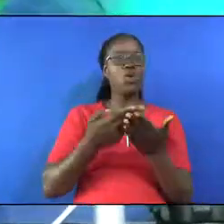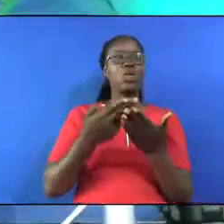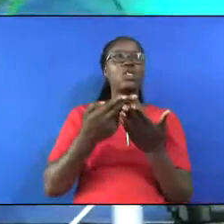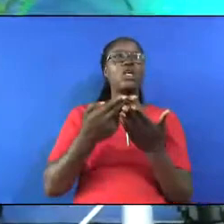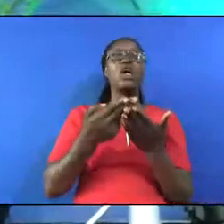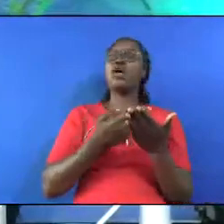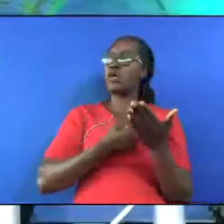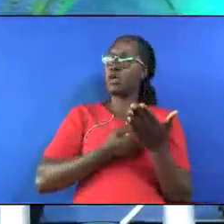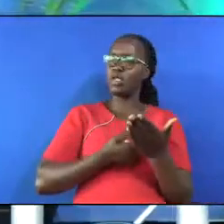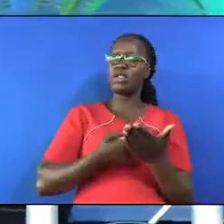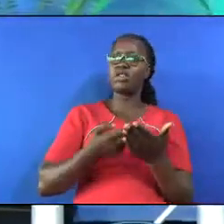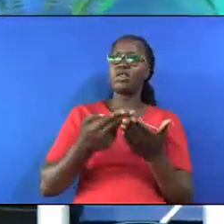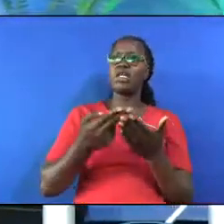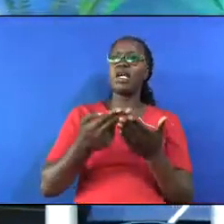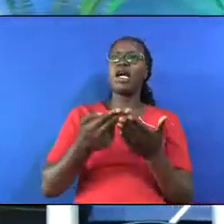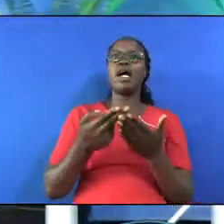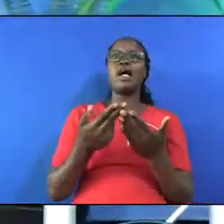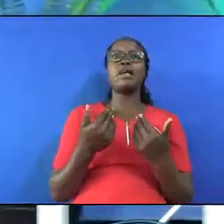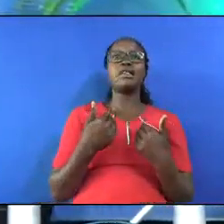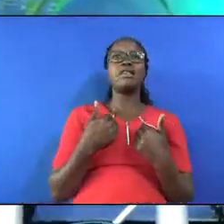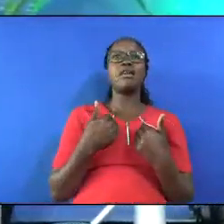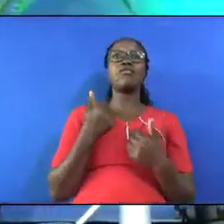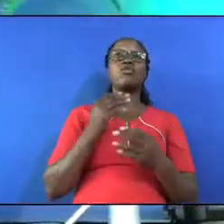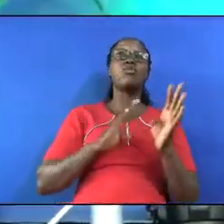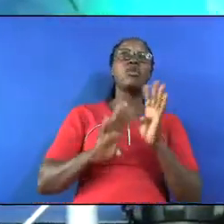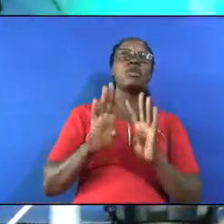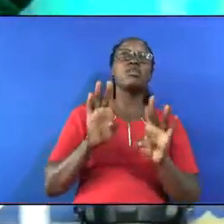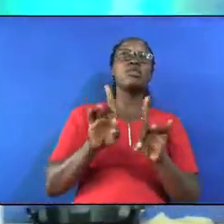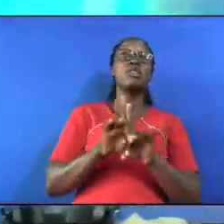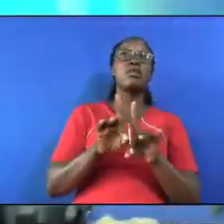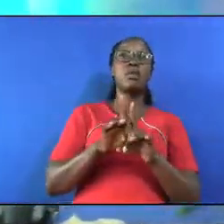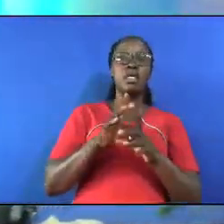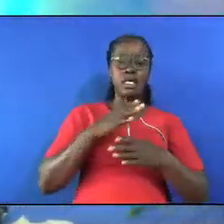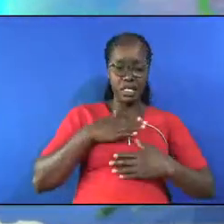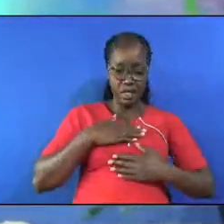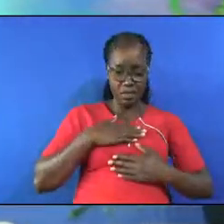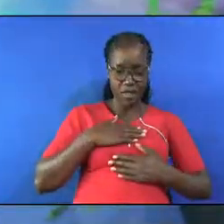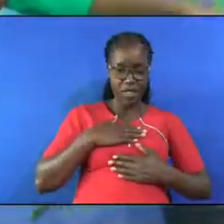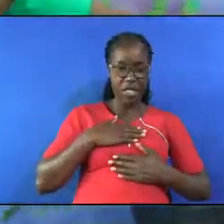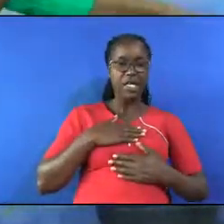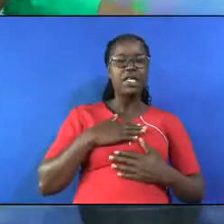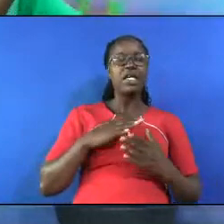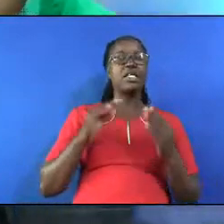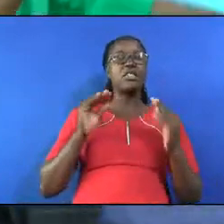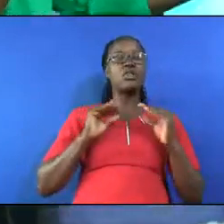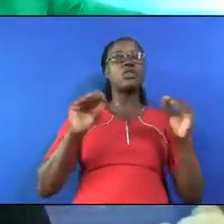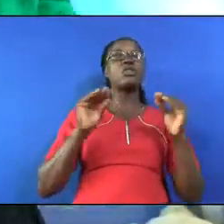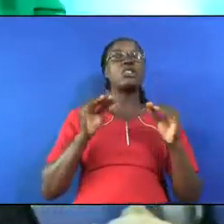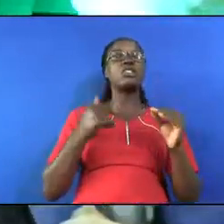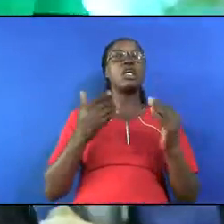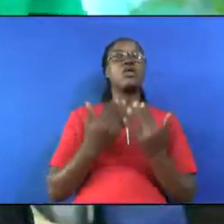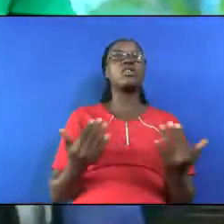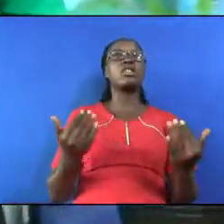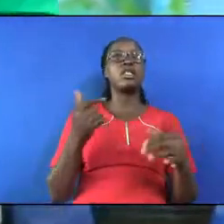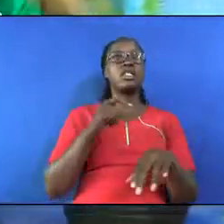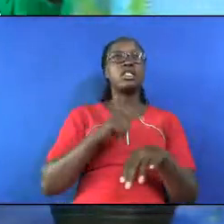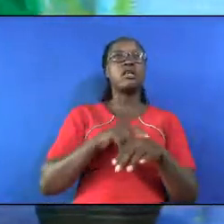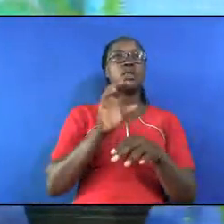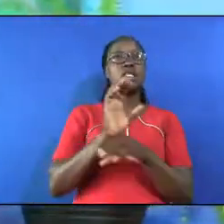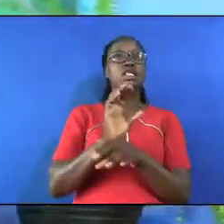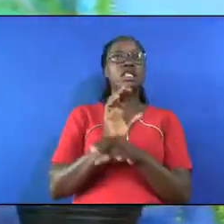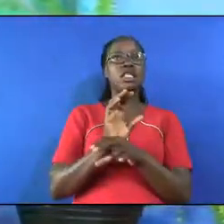God is holy, and we have to conduct ourselves in reverence. And we have to teach our children that while we are in